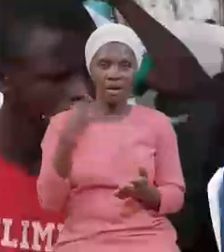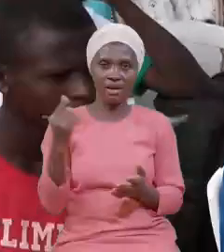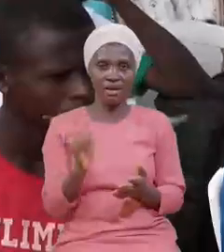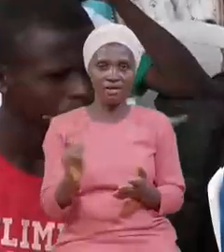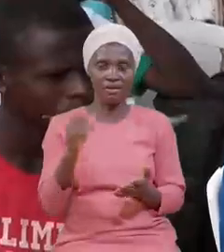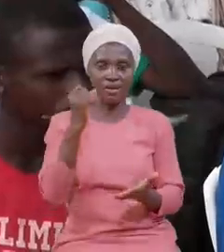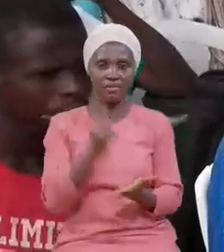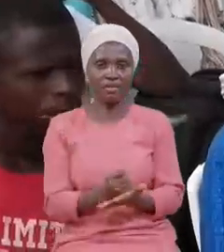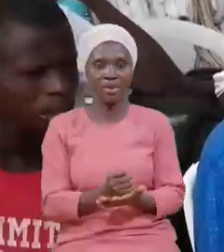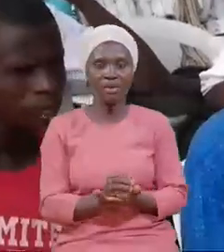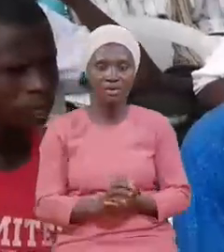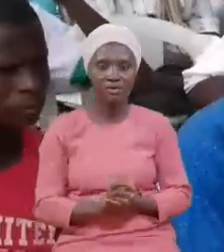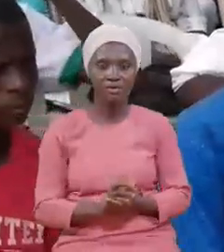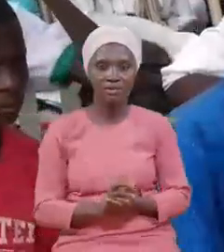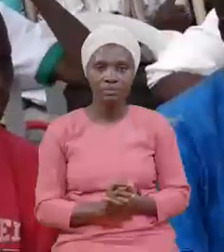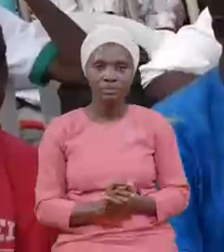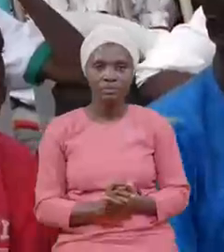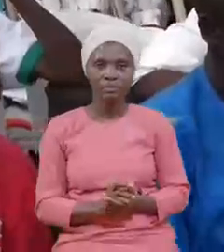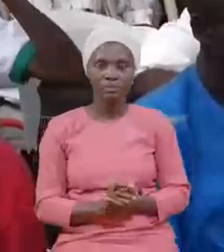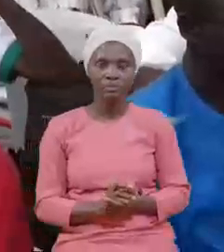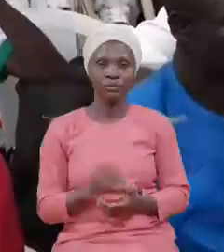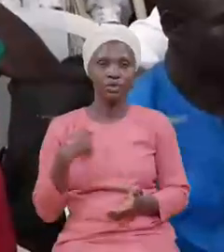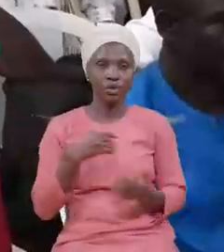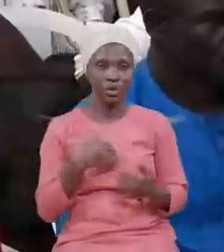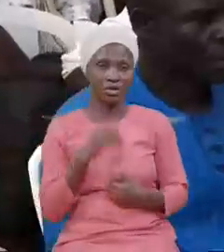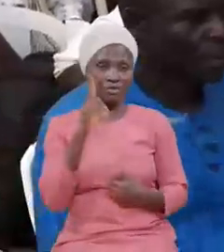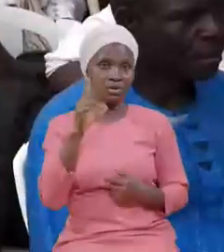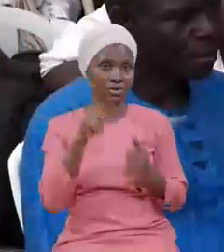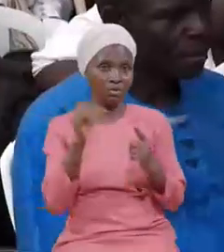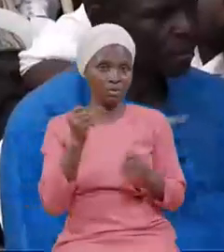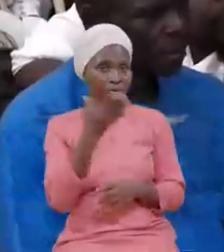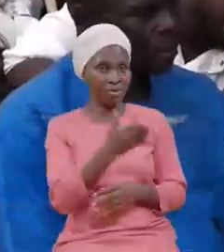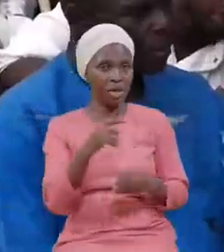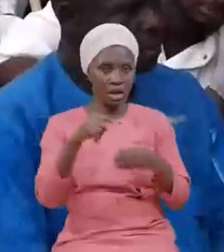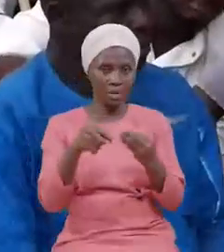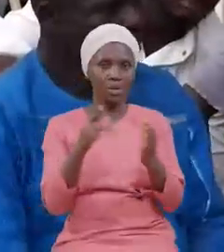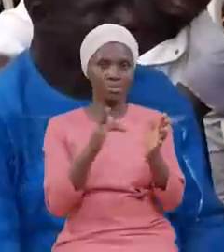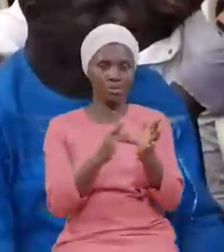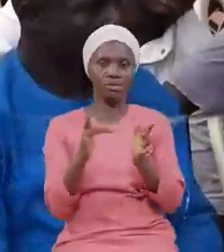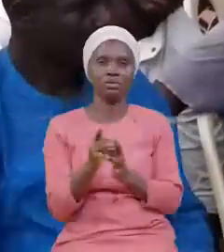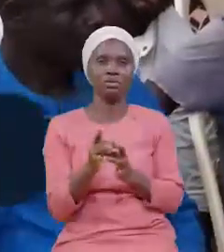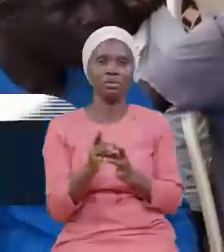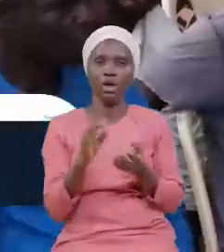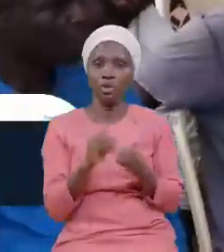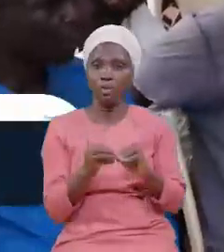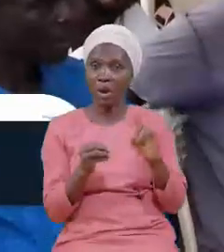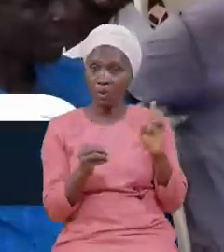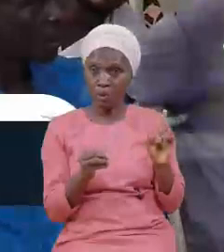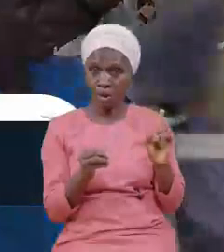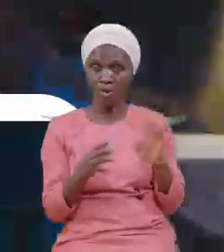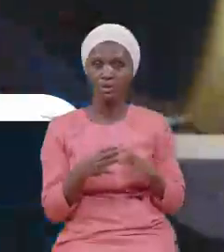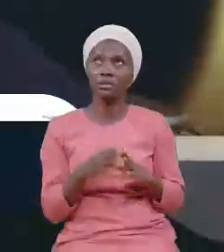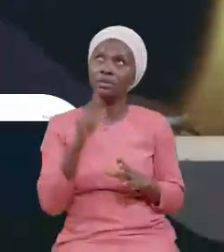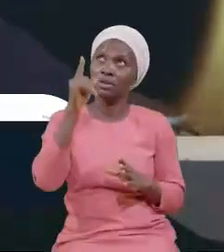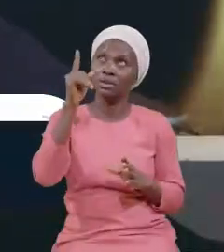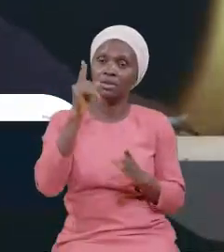Amen. We're looking at three things here concerning Jesus. Number one, he is the gift of